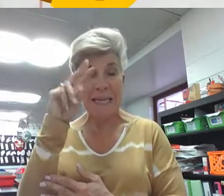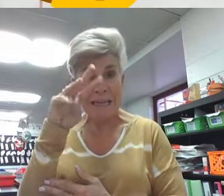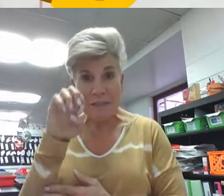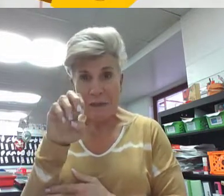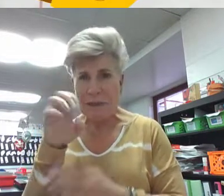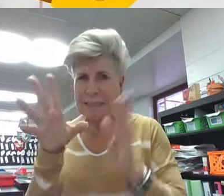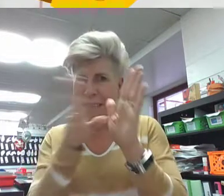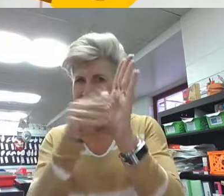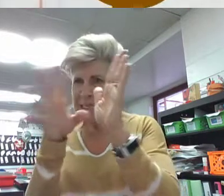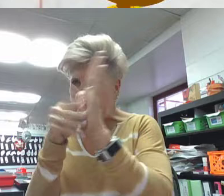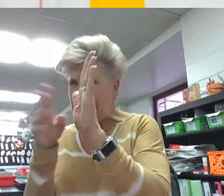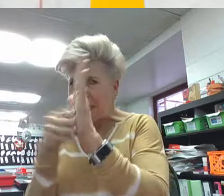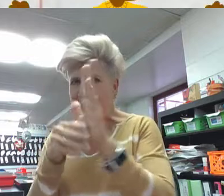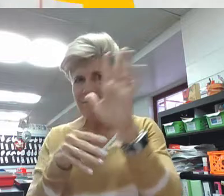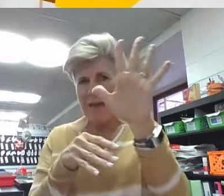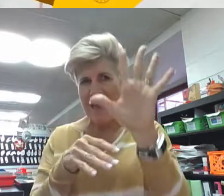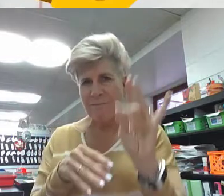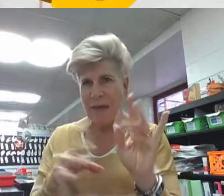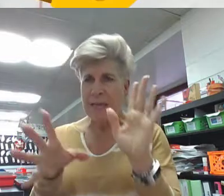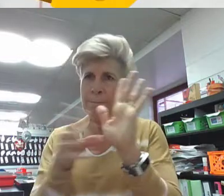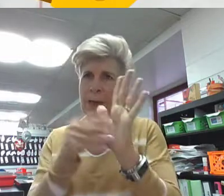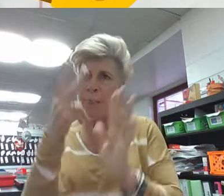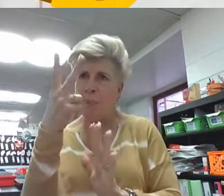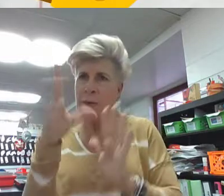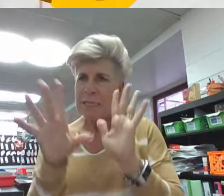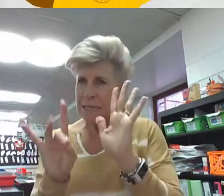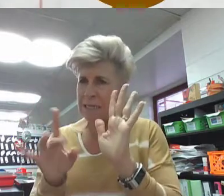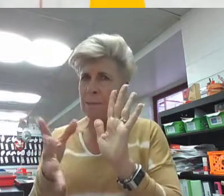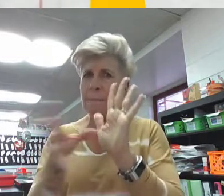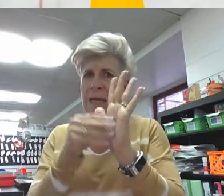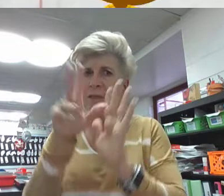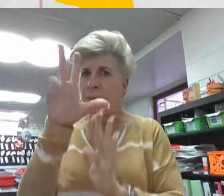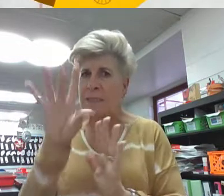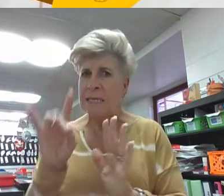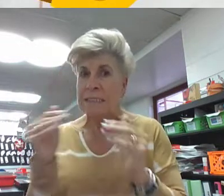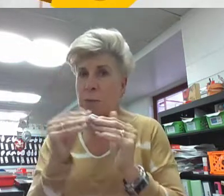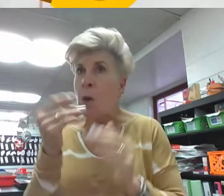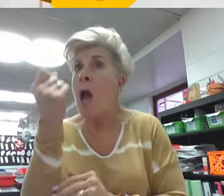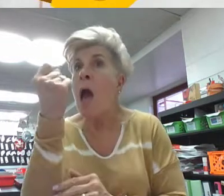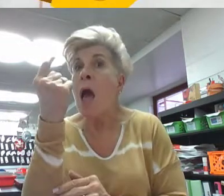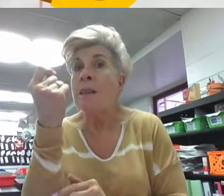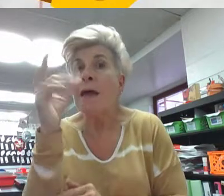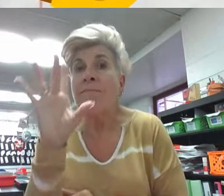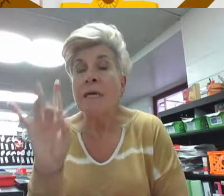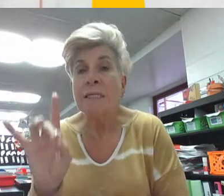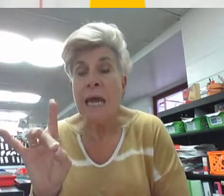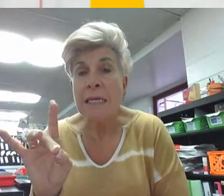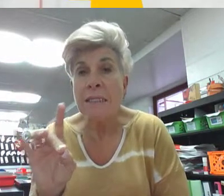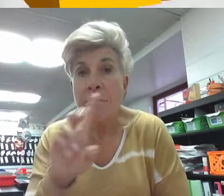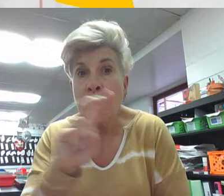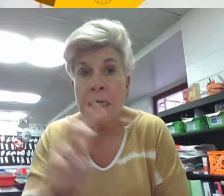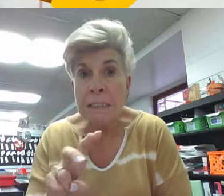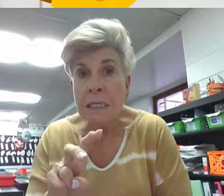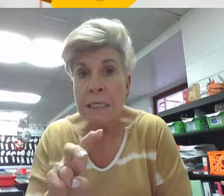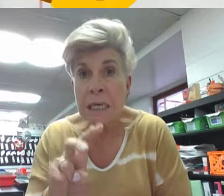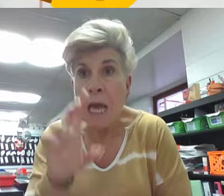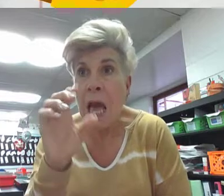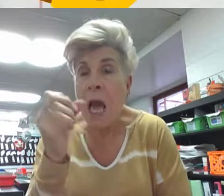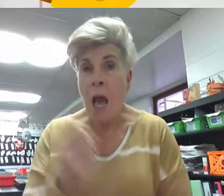Daniel added up the fractions in his notebook. 5 eighths plus 3 eighths plus 3 eighths equals